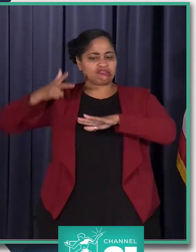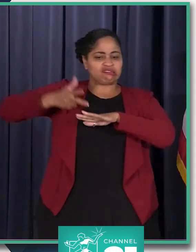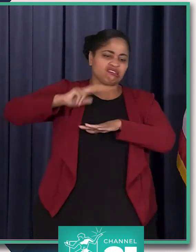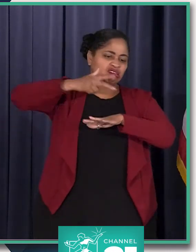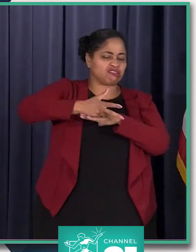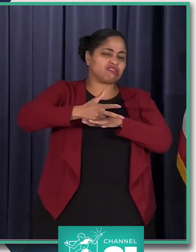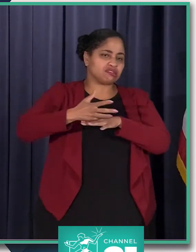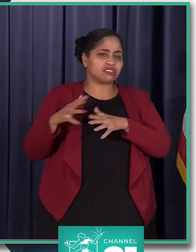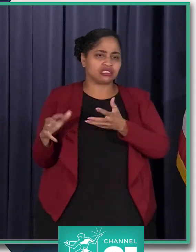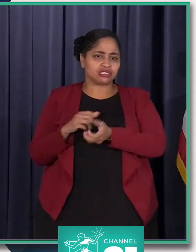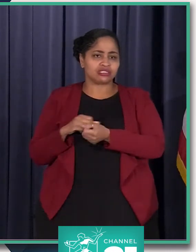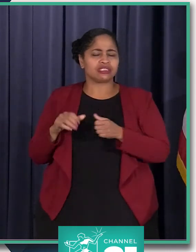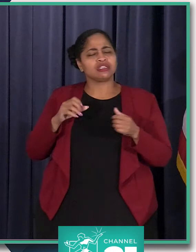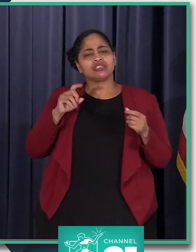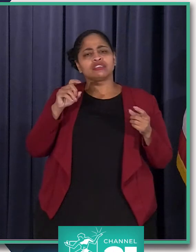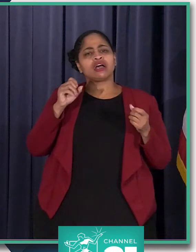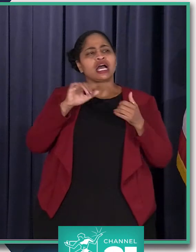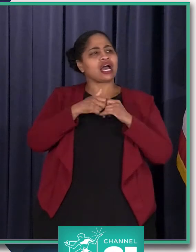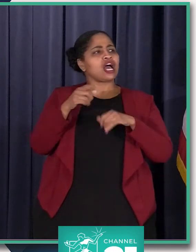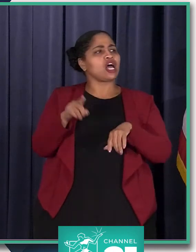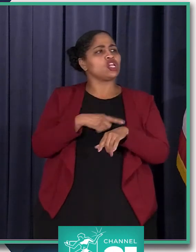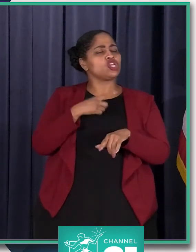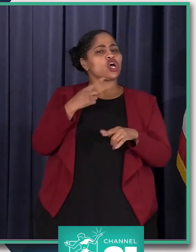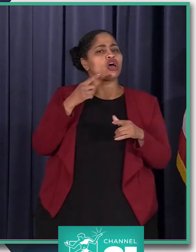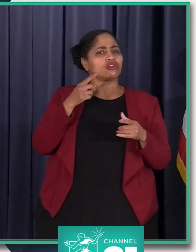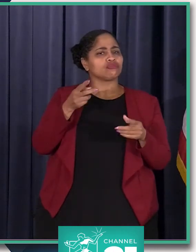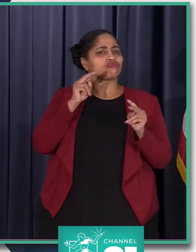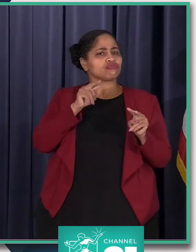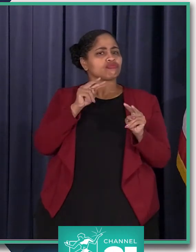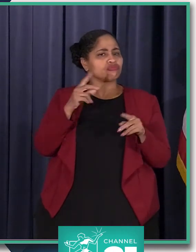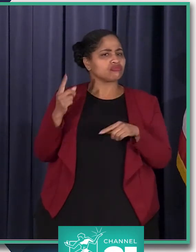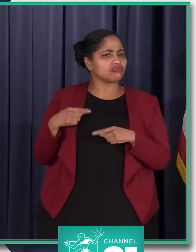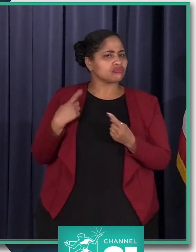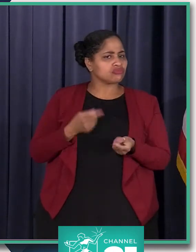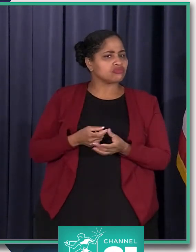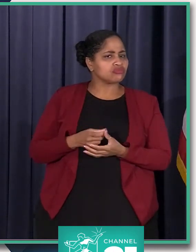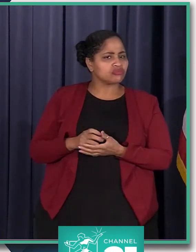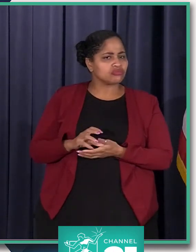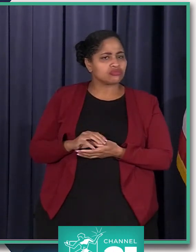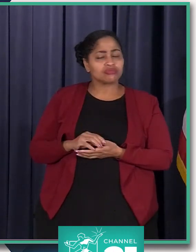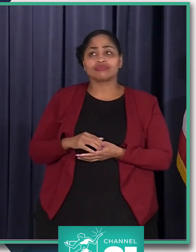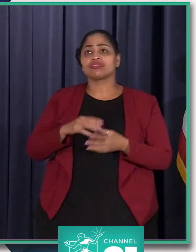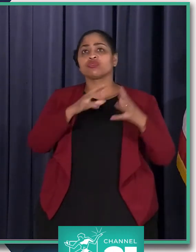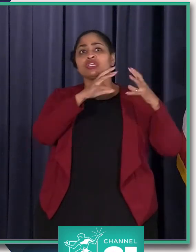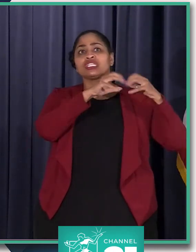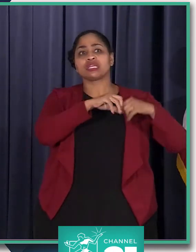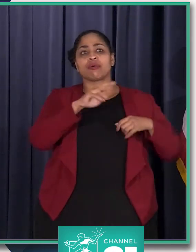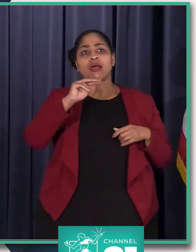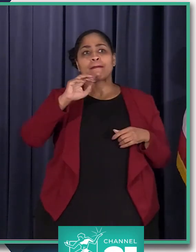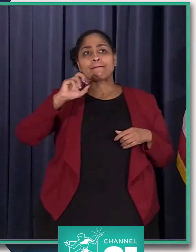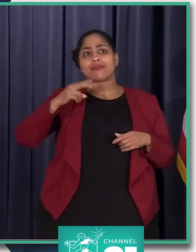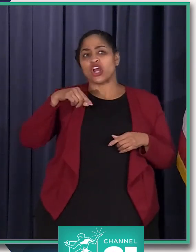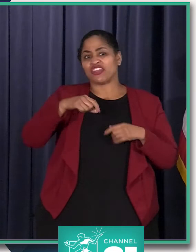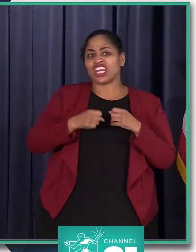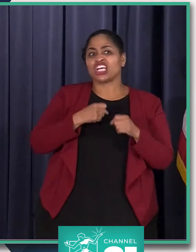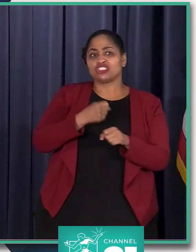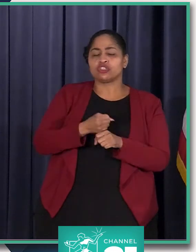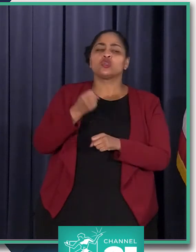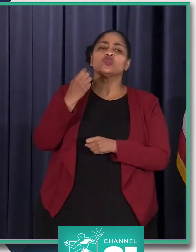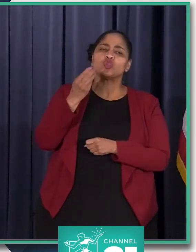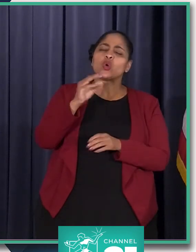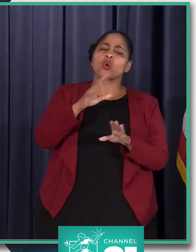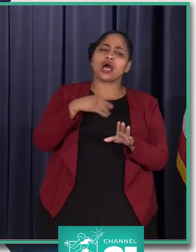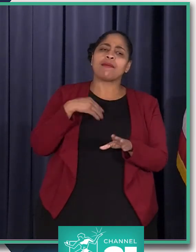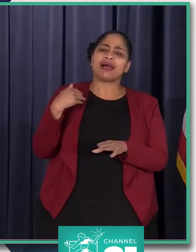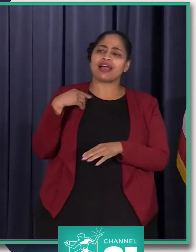sidewalk. So how long has the house been down that you're waiting for? It was demoed in March of this year. Okay, so I'm going